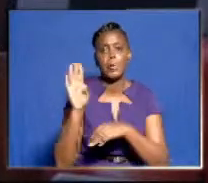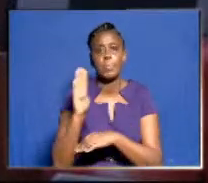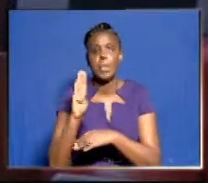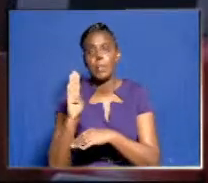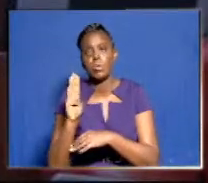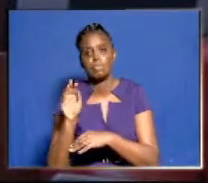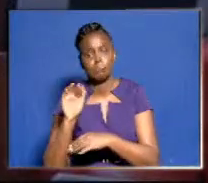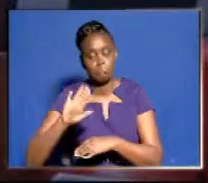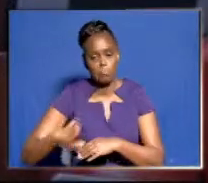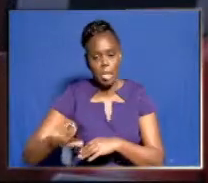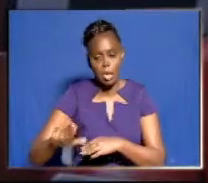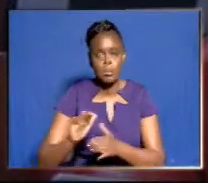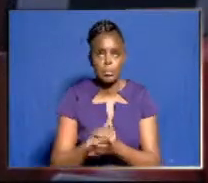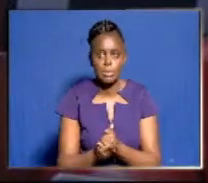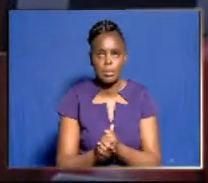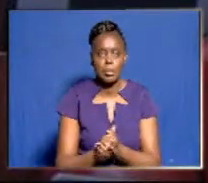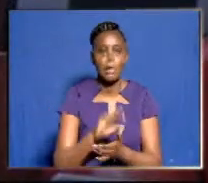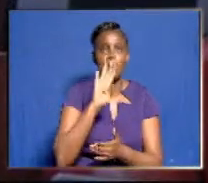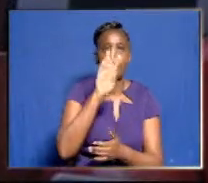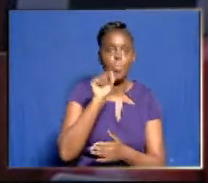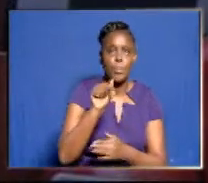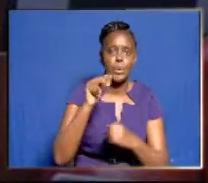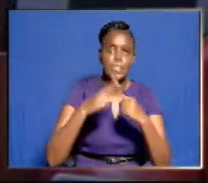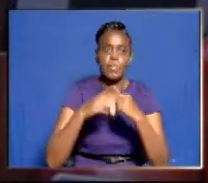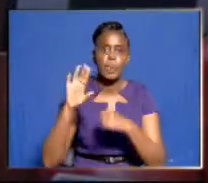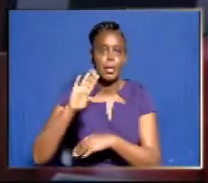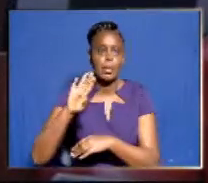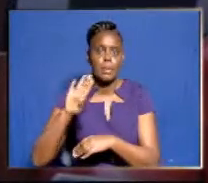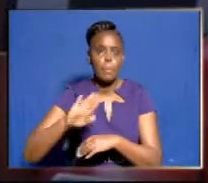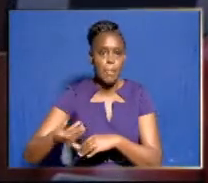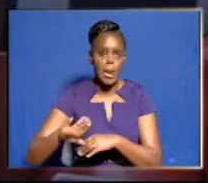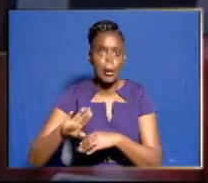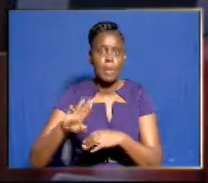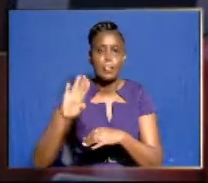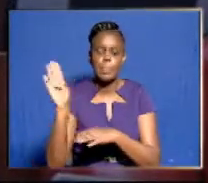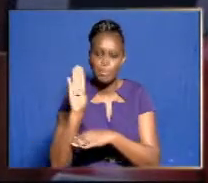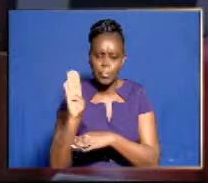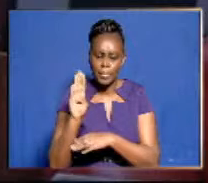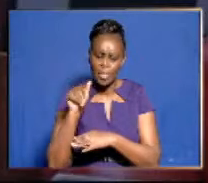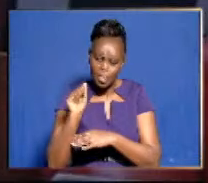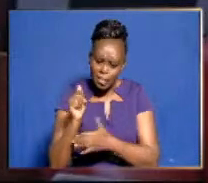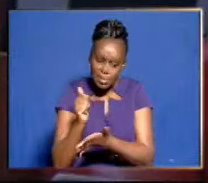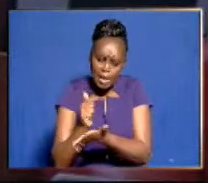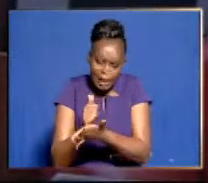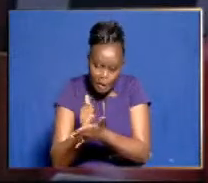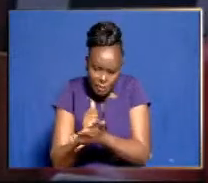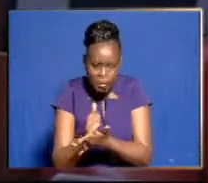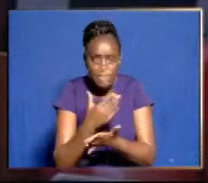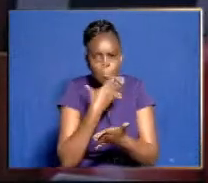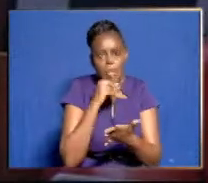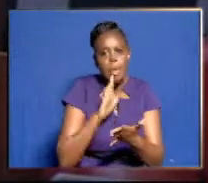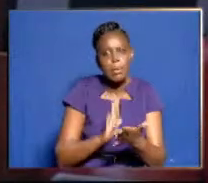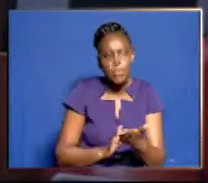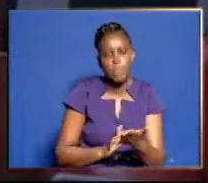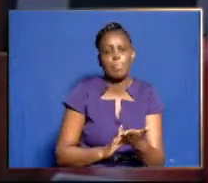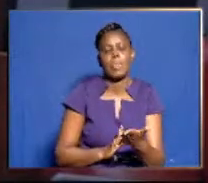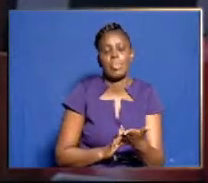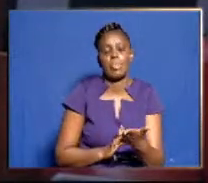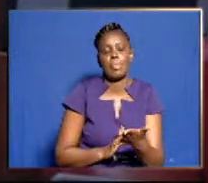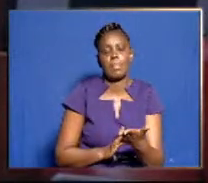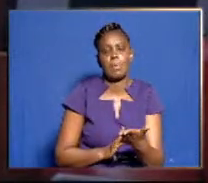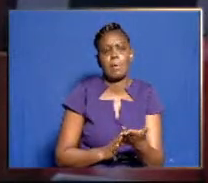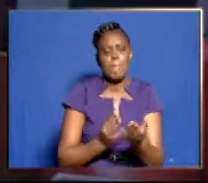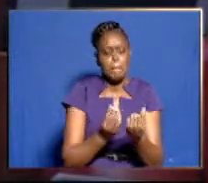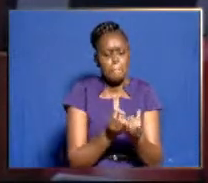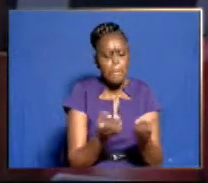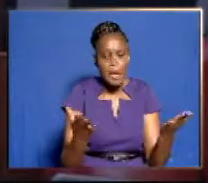Honorable Speaker, this 4.7 billion is for the registered elderly men and women currently. There are many